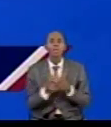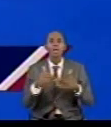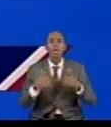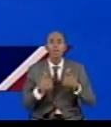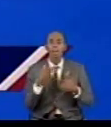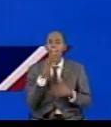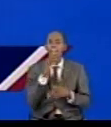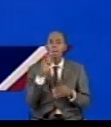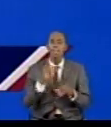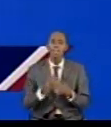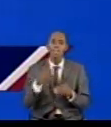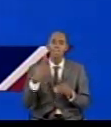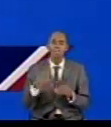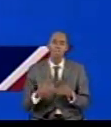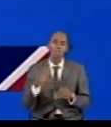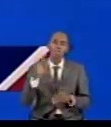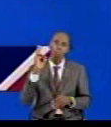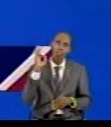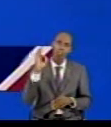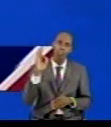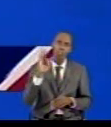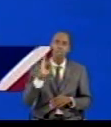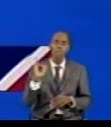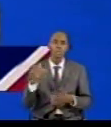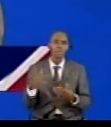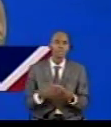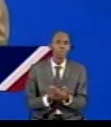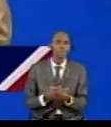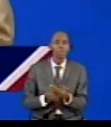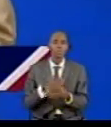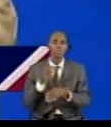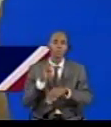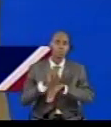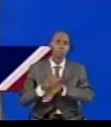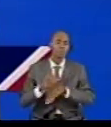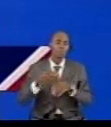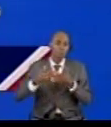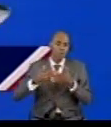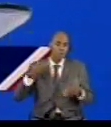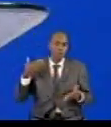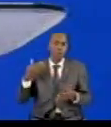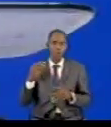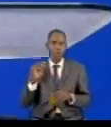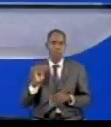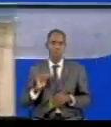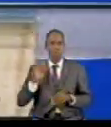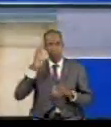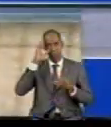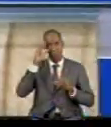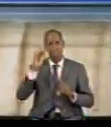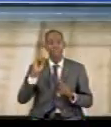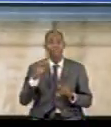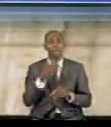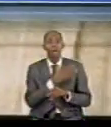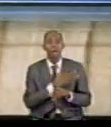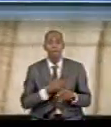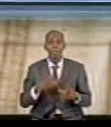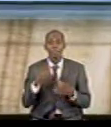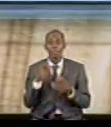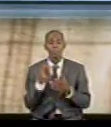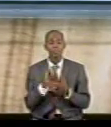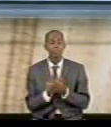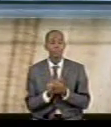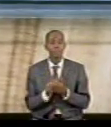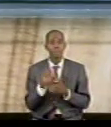gospel, in the ministry before him. He went to them. Those who had seen Christ face